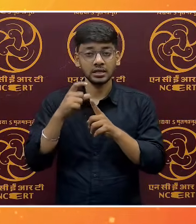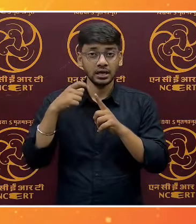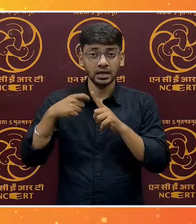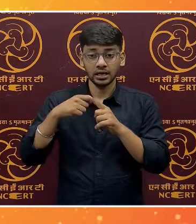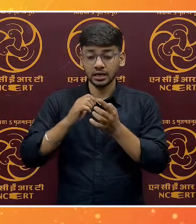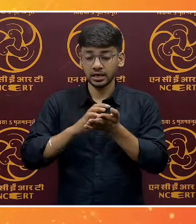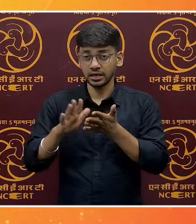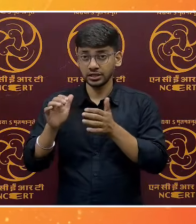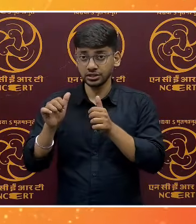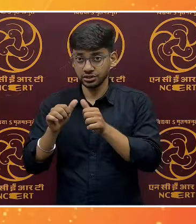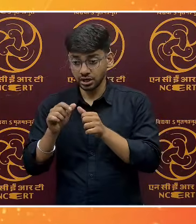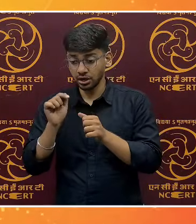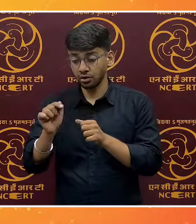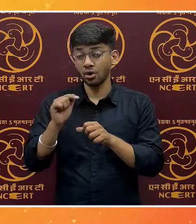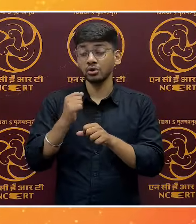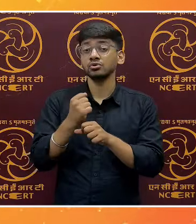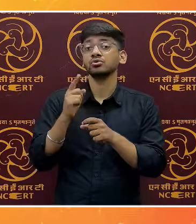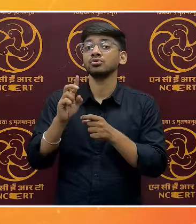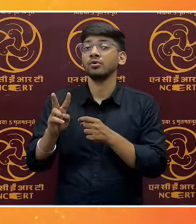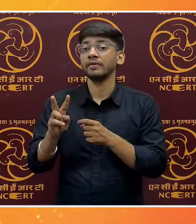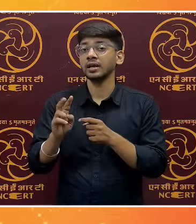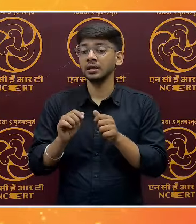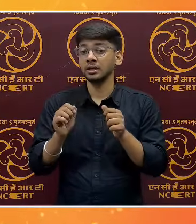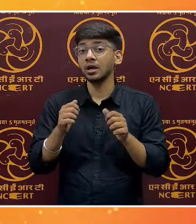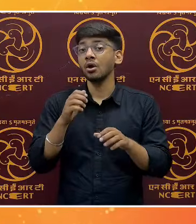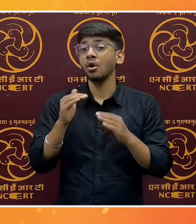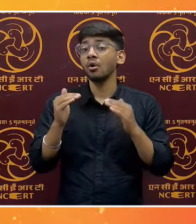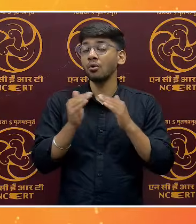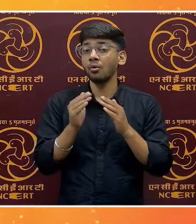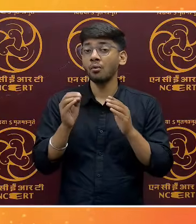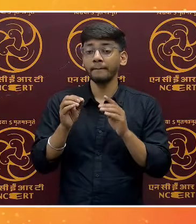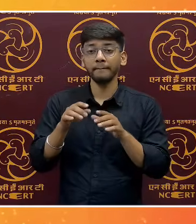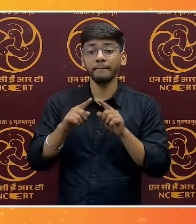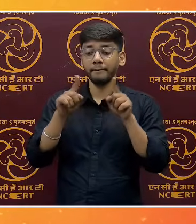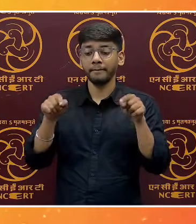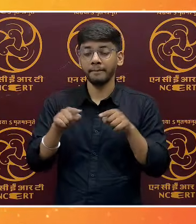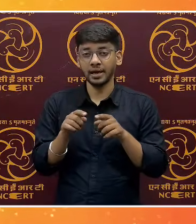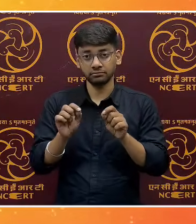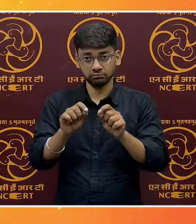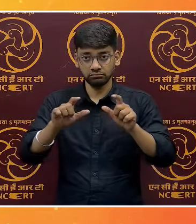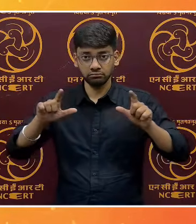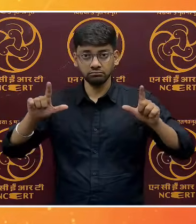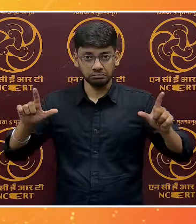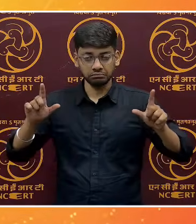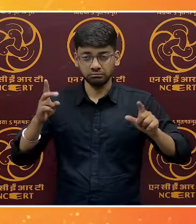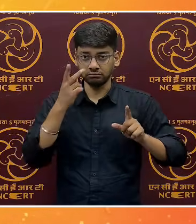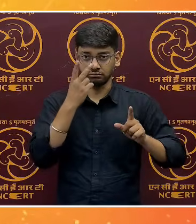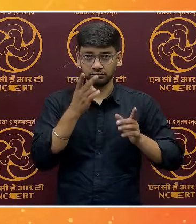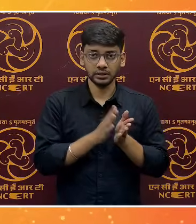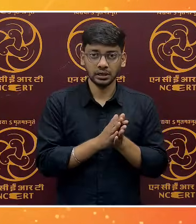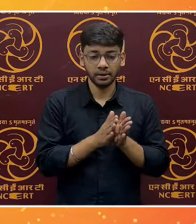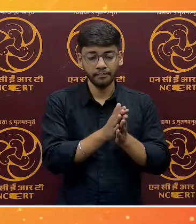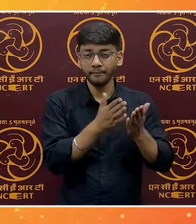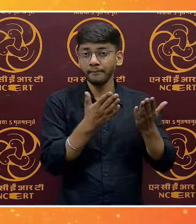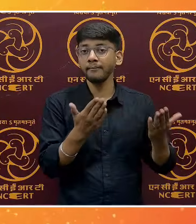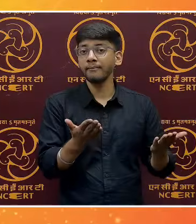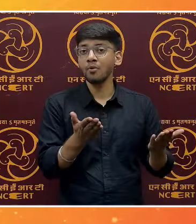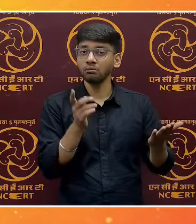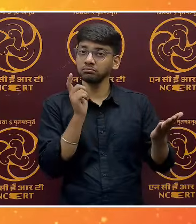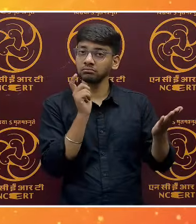www.diksha.gov.in. So this is the home page of Diksha. Now we can see the textbook section is there.